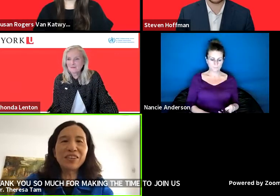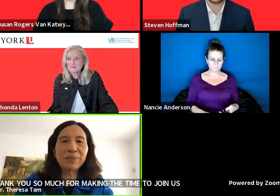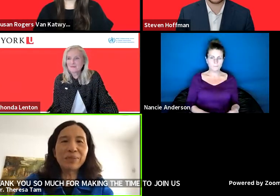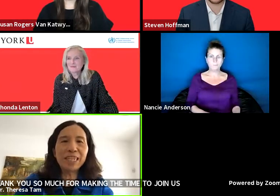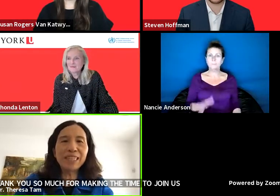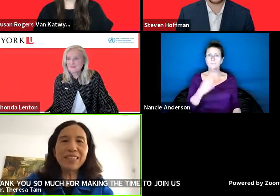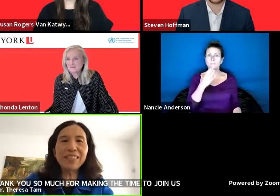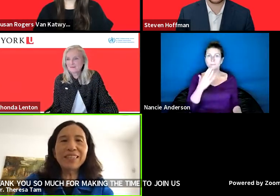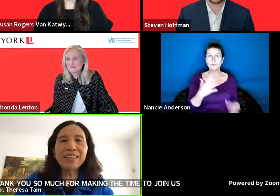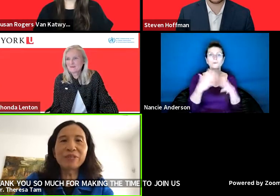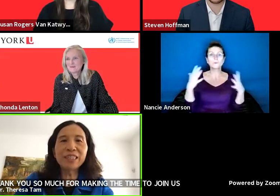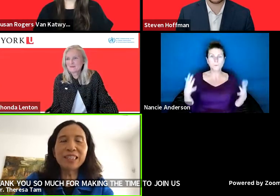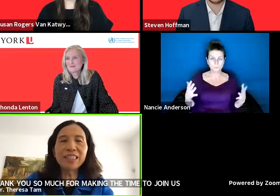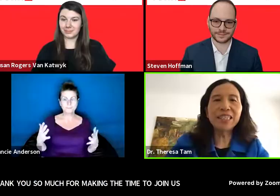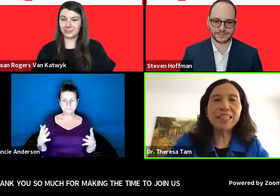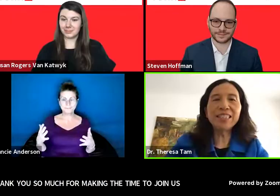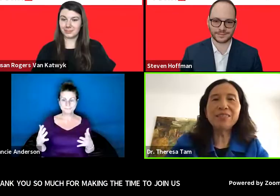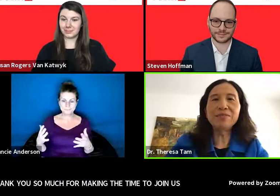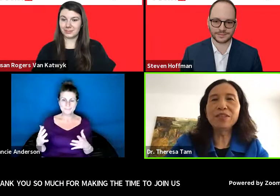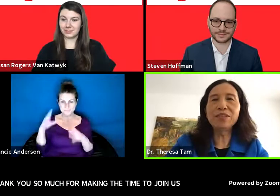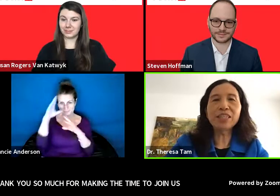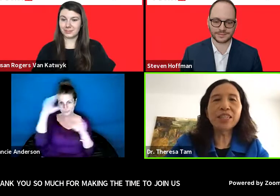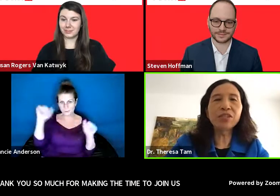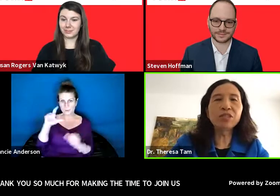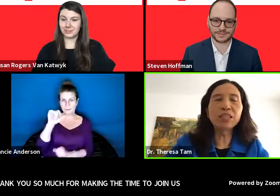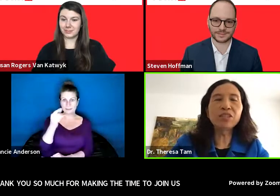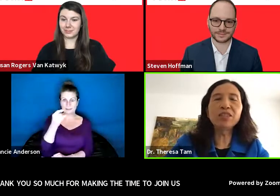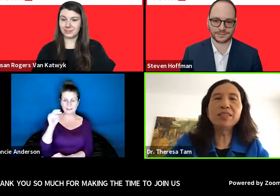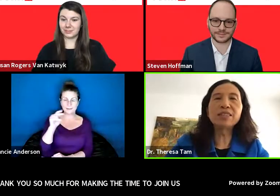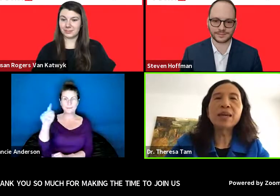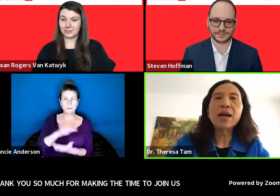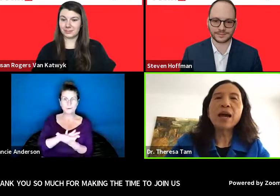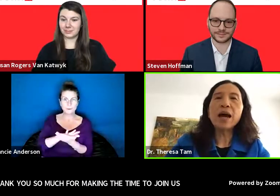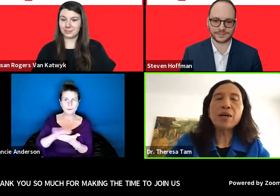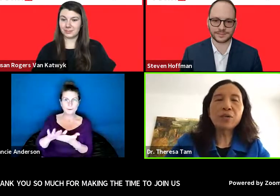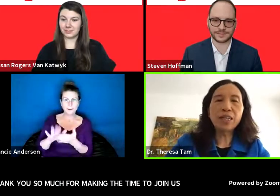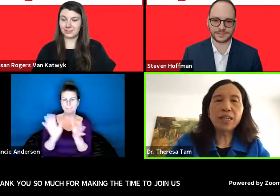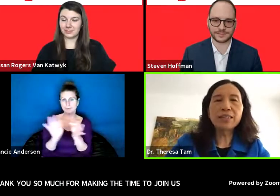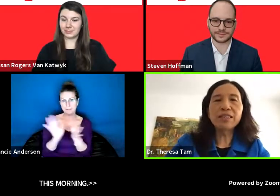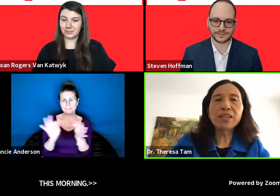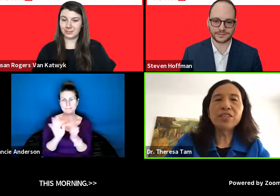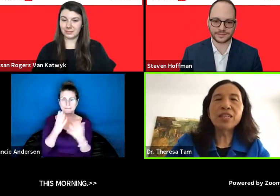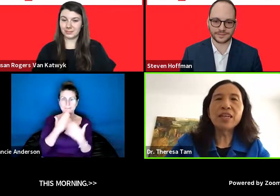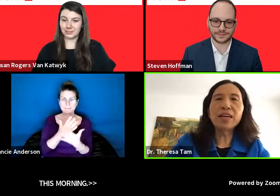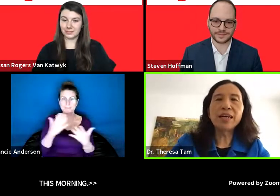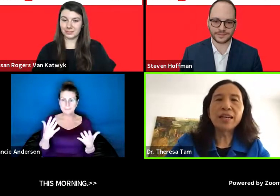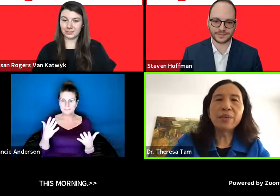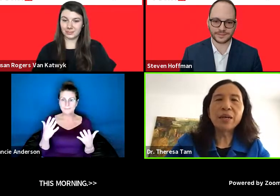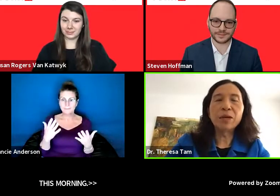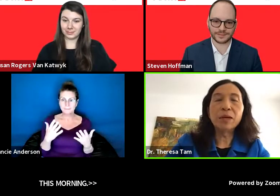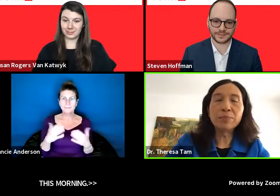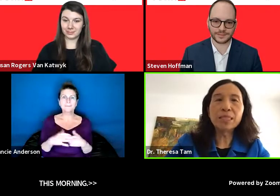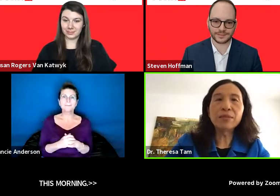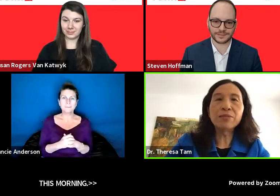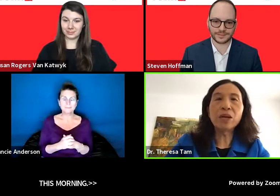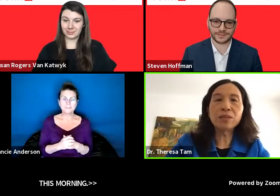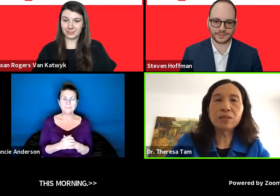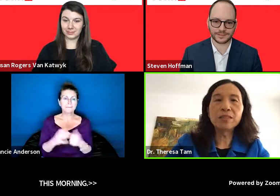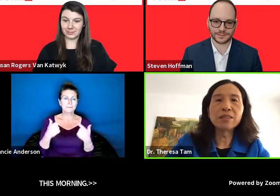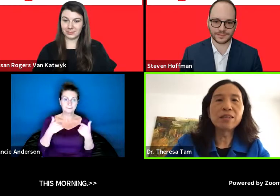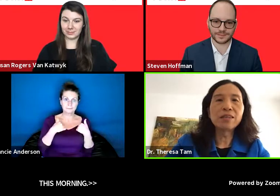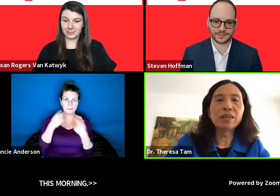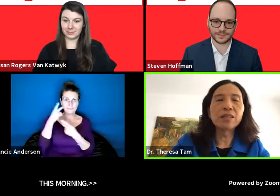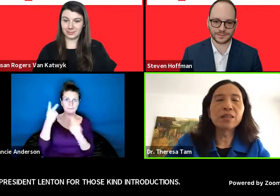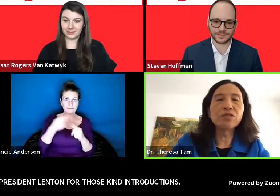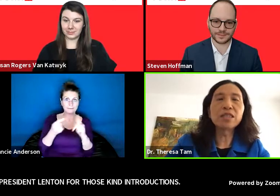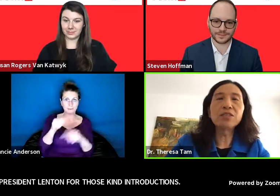Thank you, and merci, President Linton, for those kind introductions. I would like to acknowledge that I am participating from